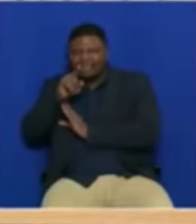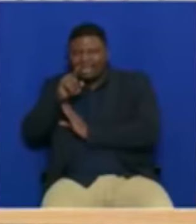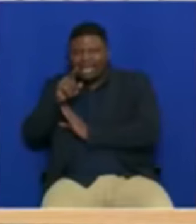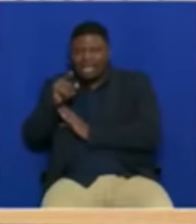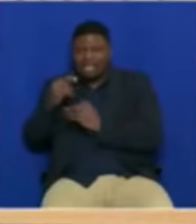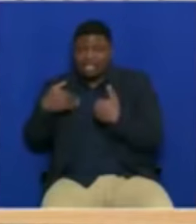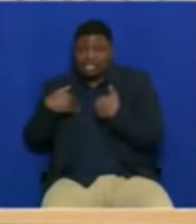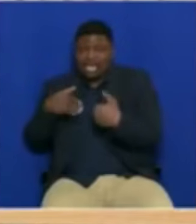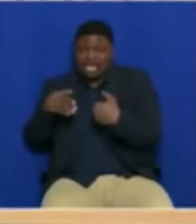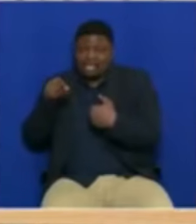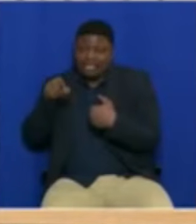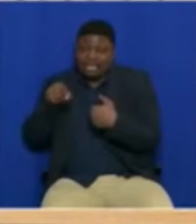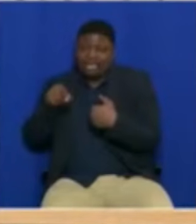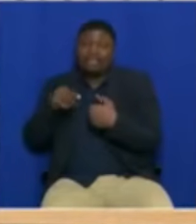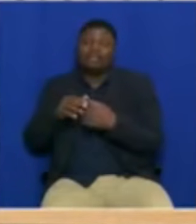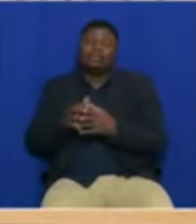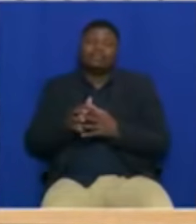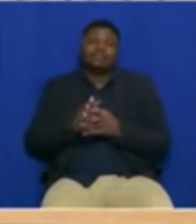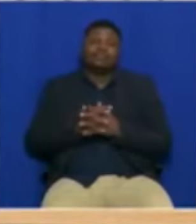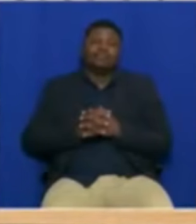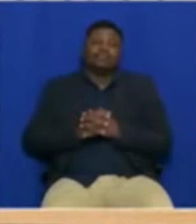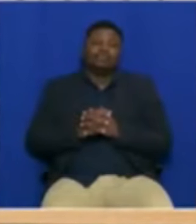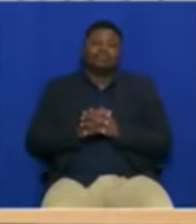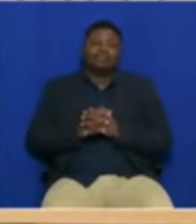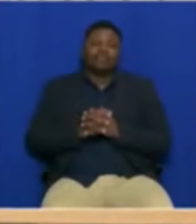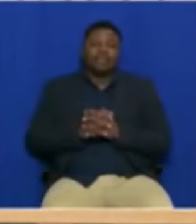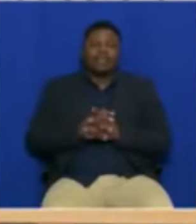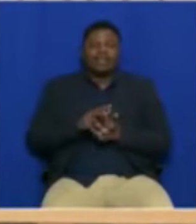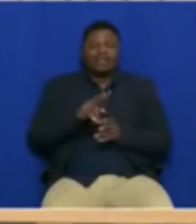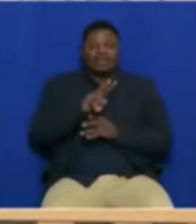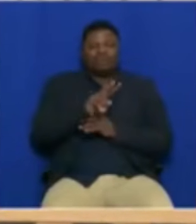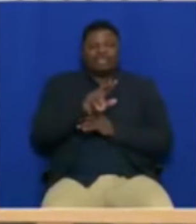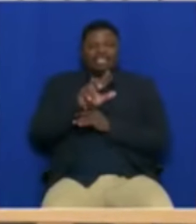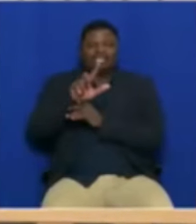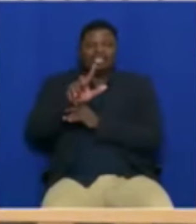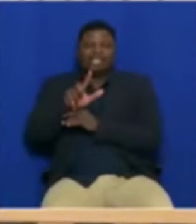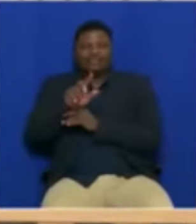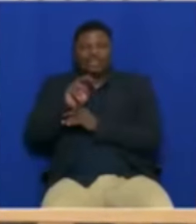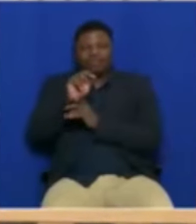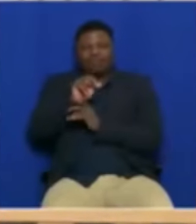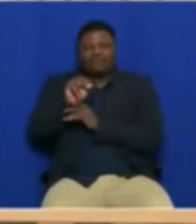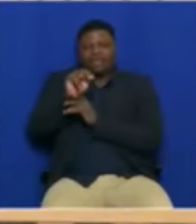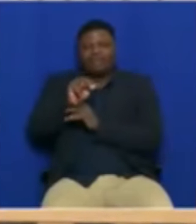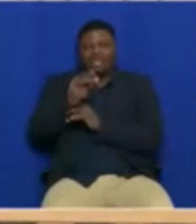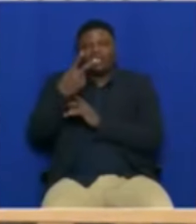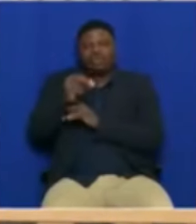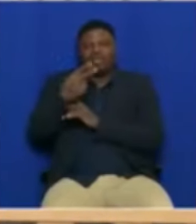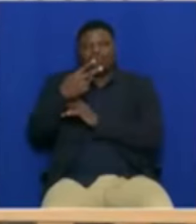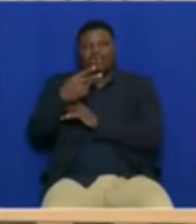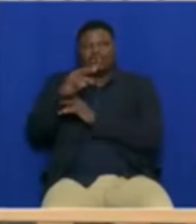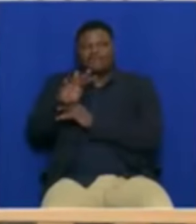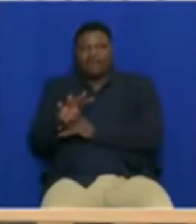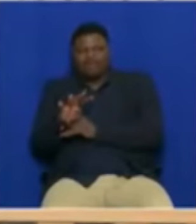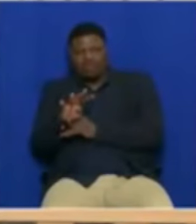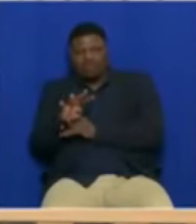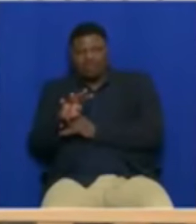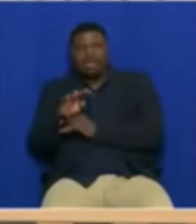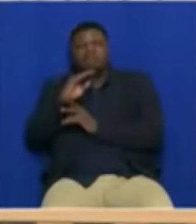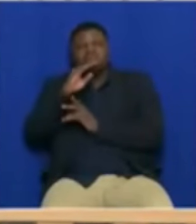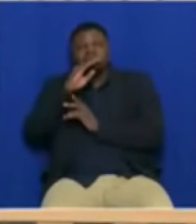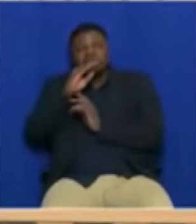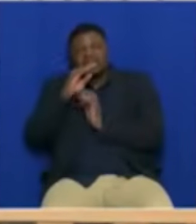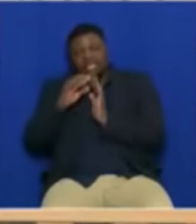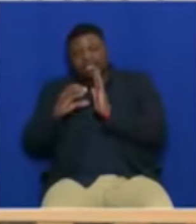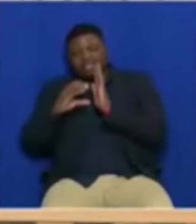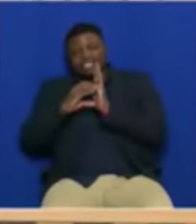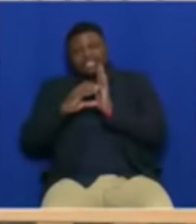It would have been the 27th of November 2024, which is the date of the Section 27 affidavit. But you